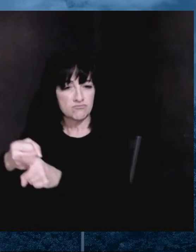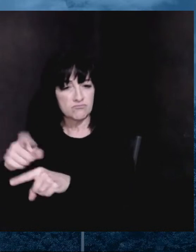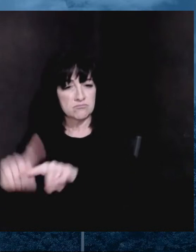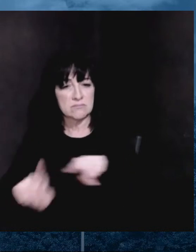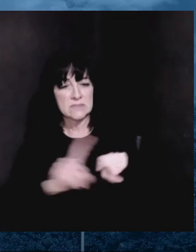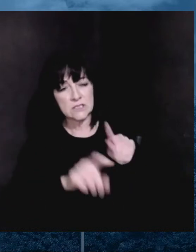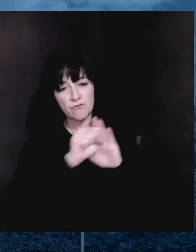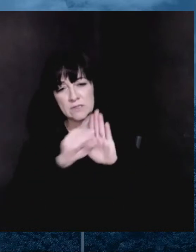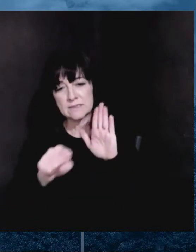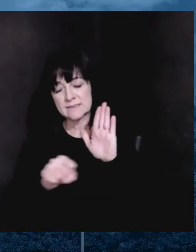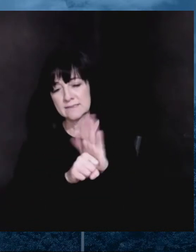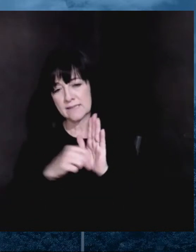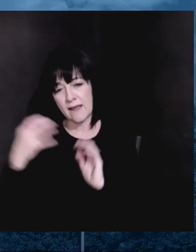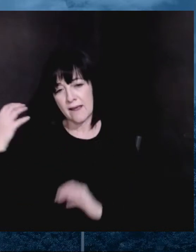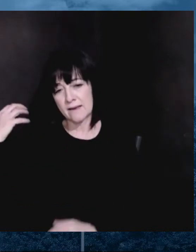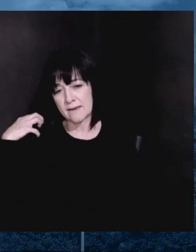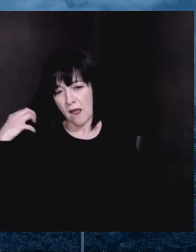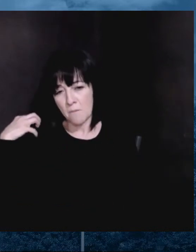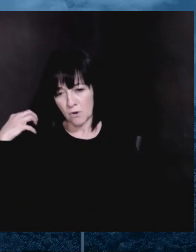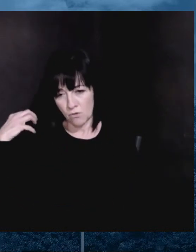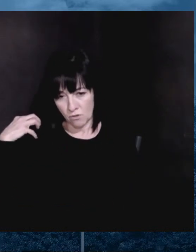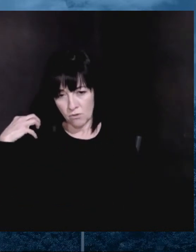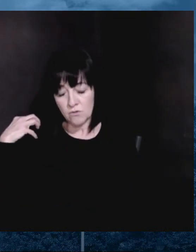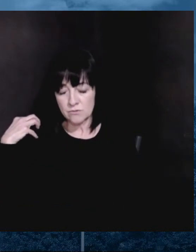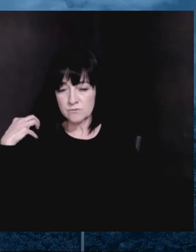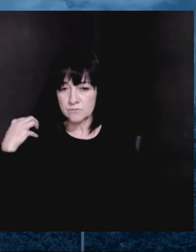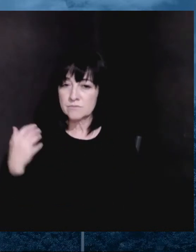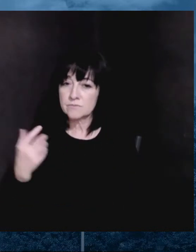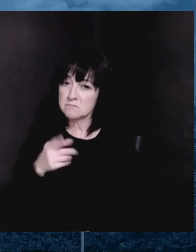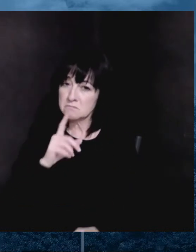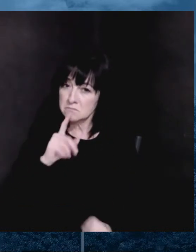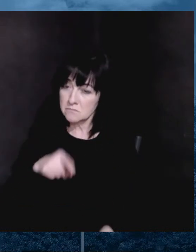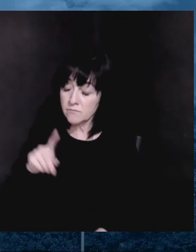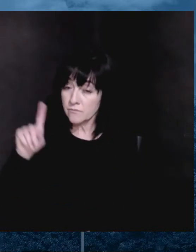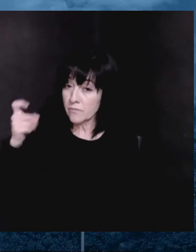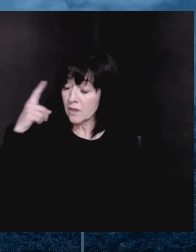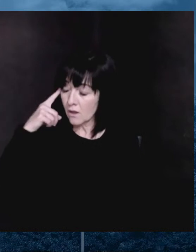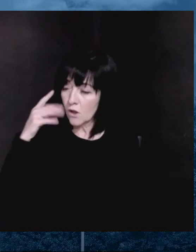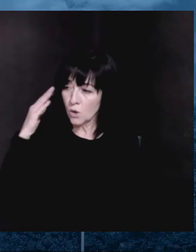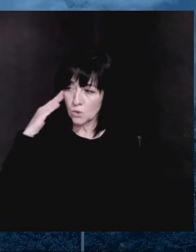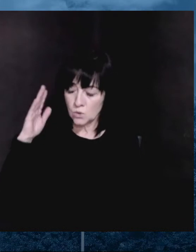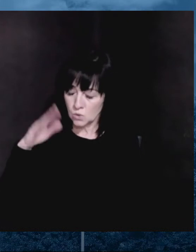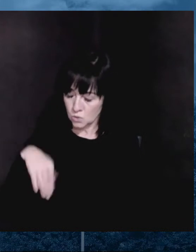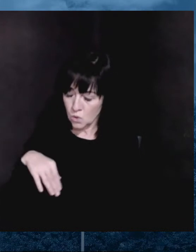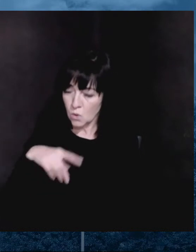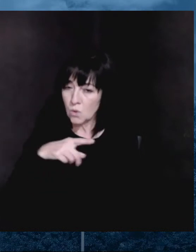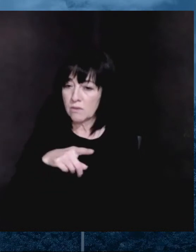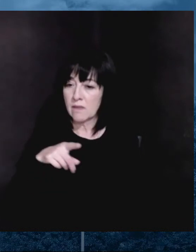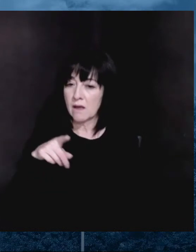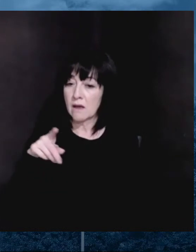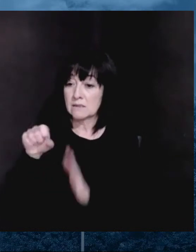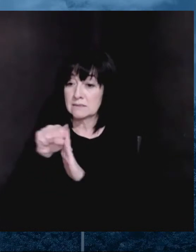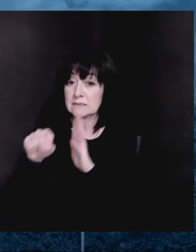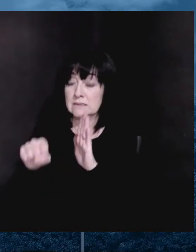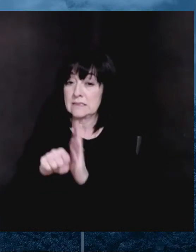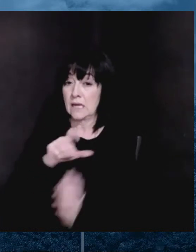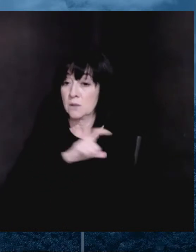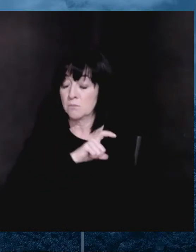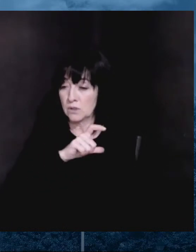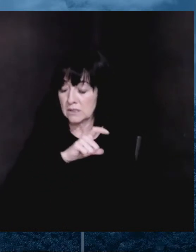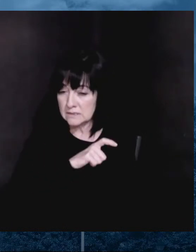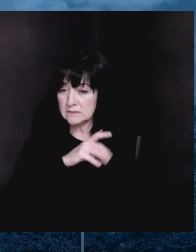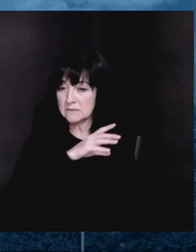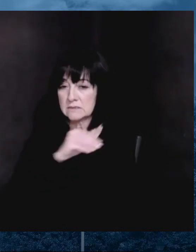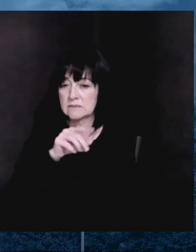I know that the Delaware State Police and the DIAC that provides information of these kinds